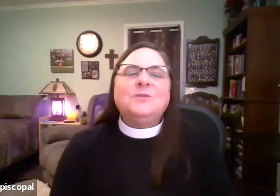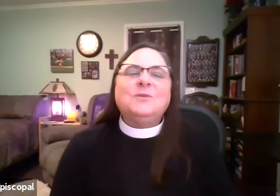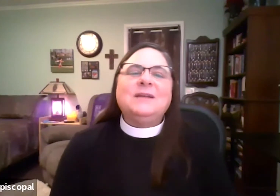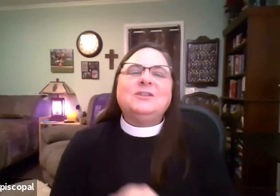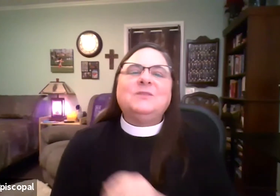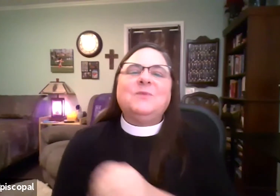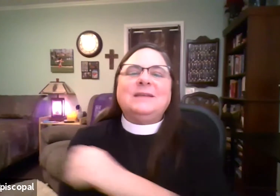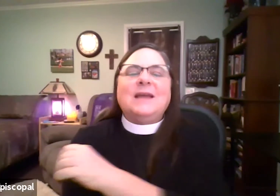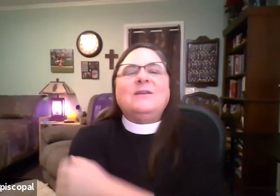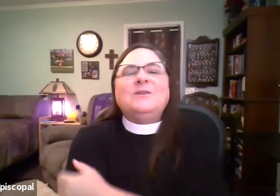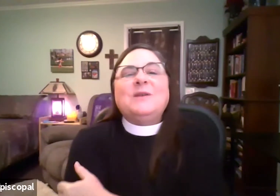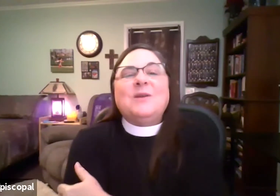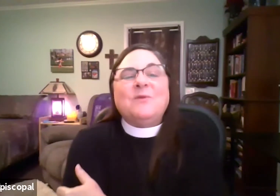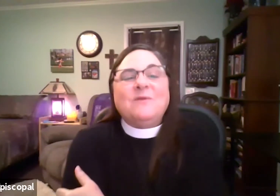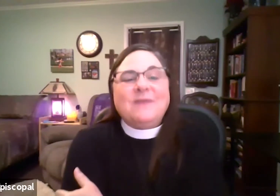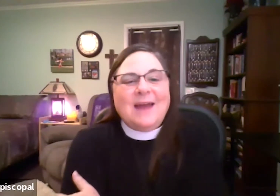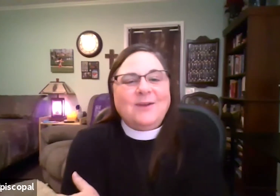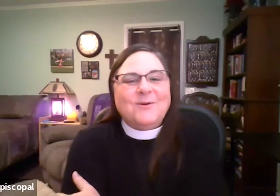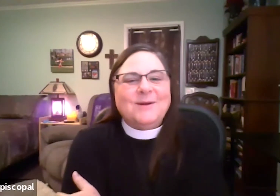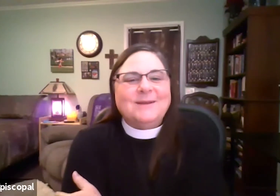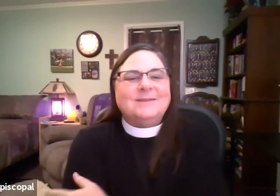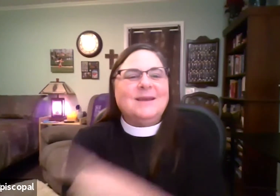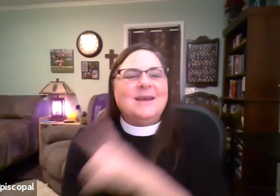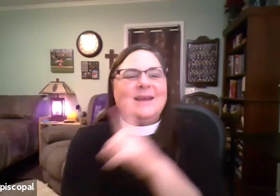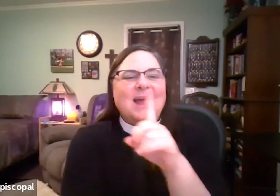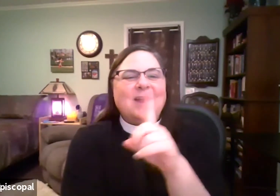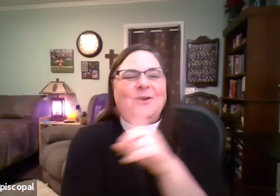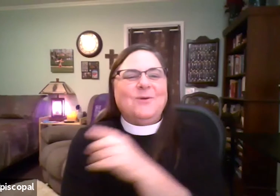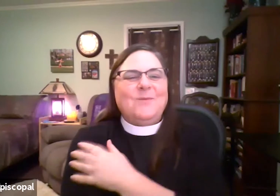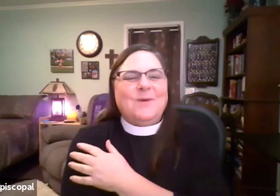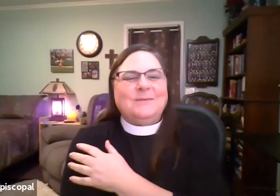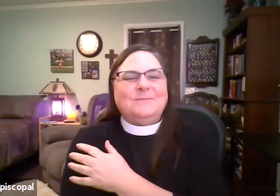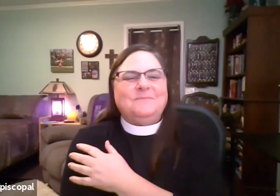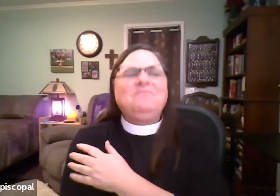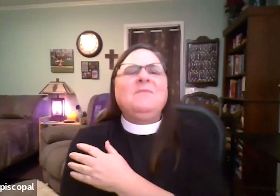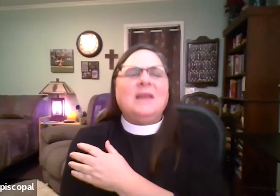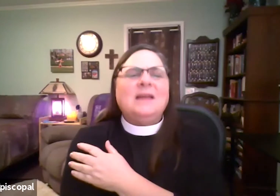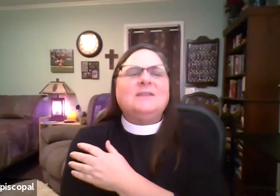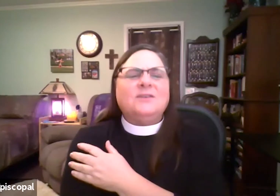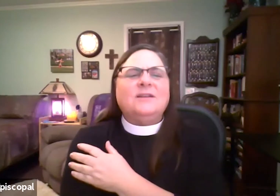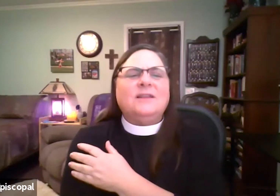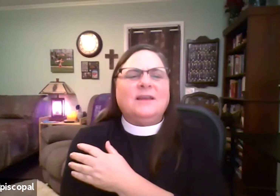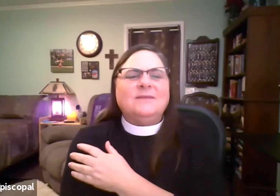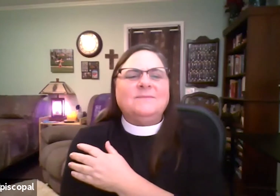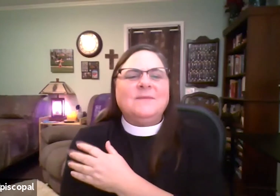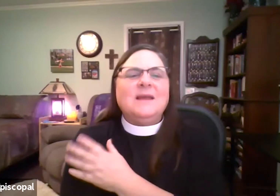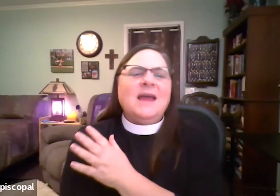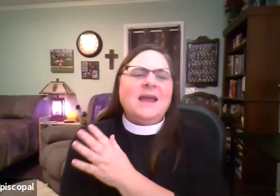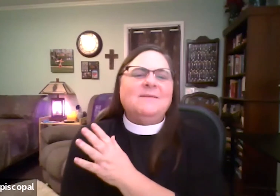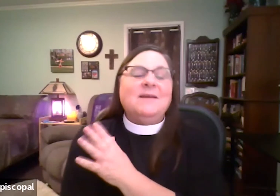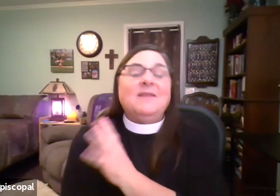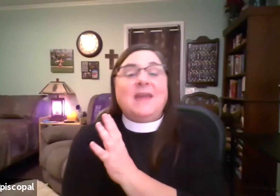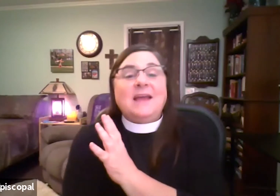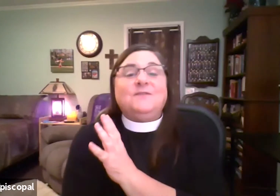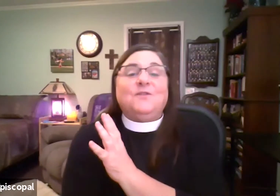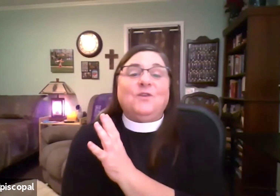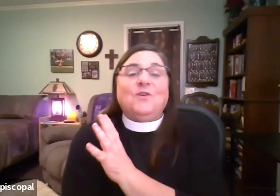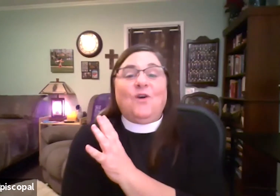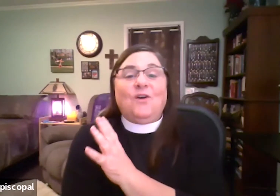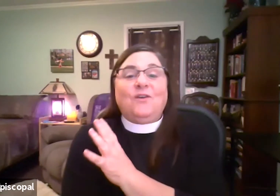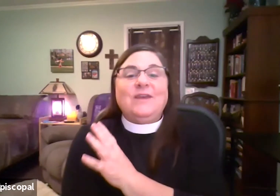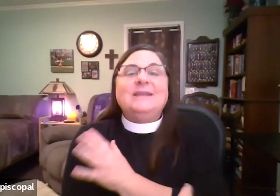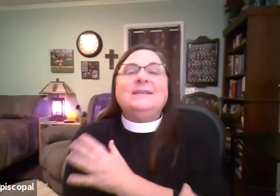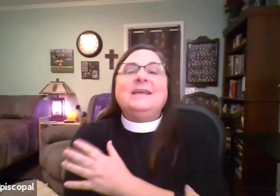whose interpretations break down into a number of categories. Category one, it's a good thing. Hey, thanks for